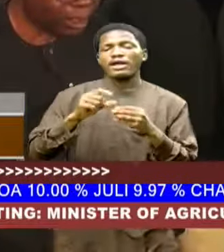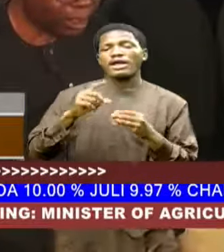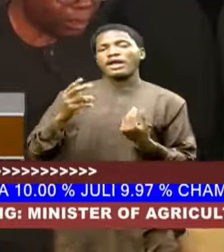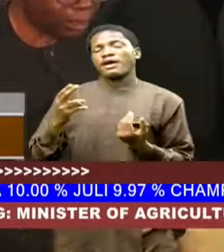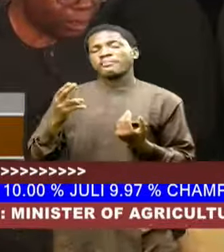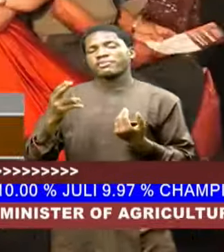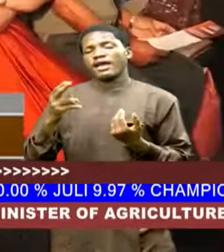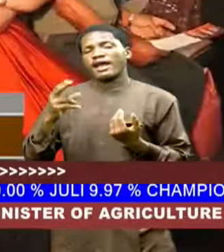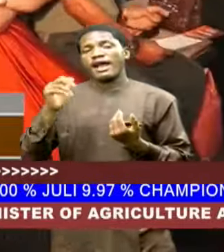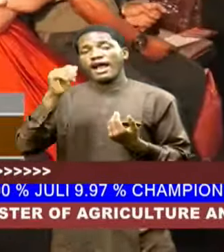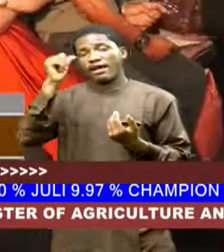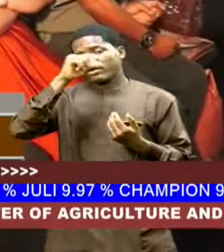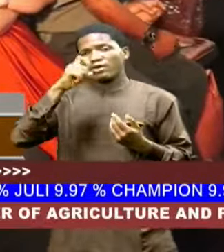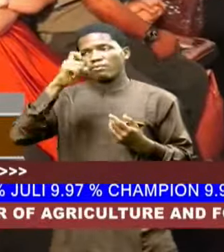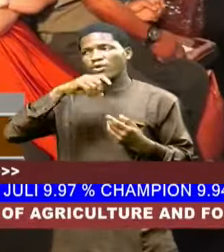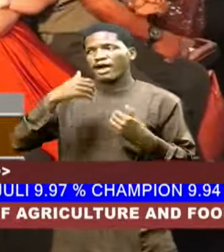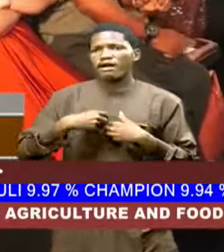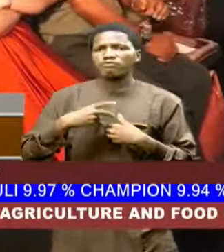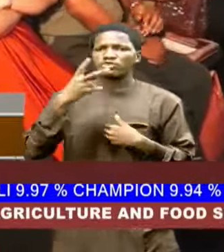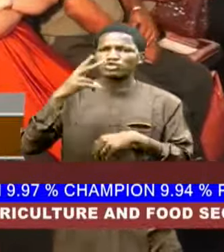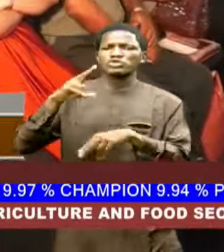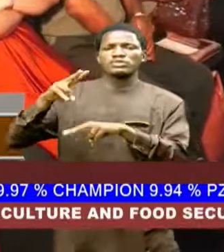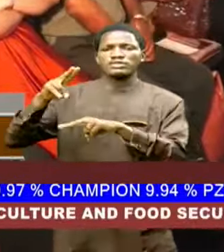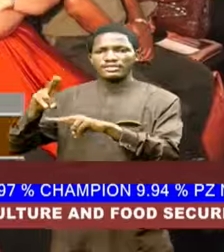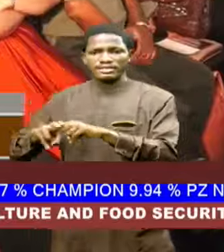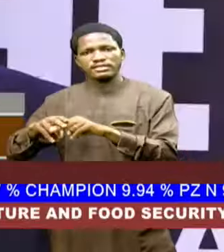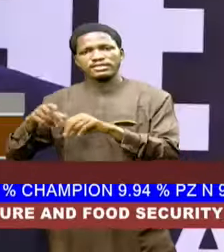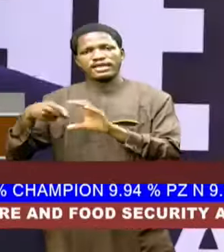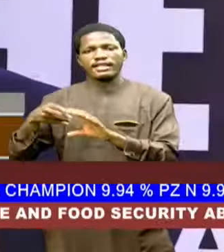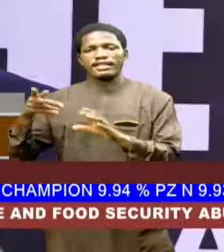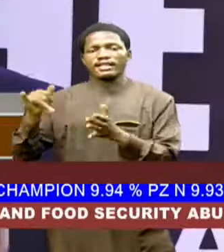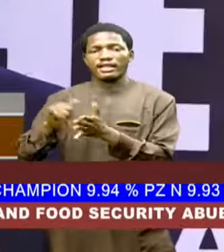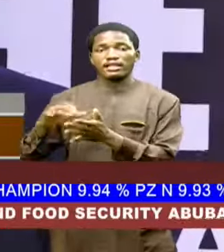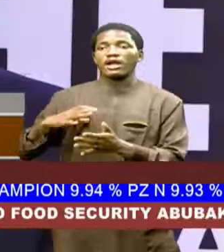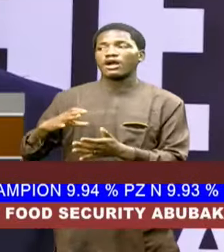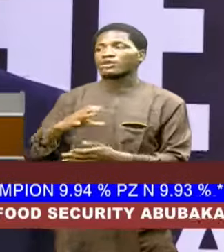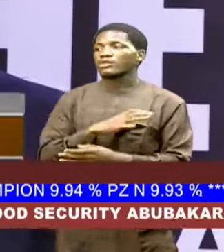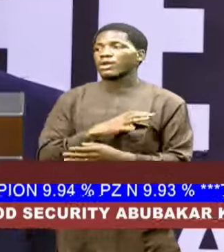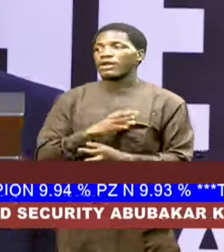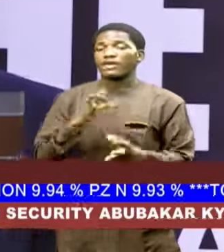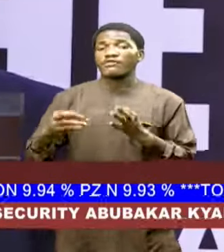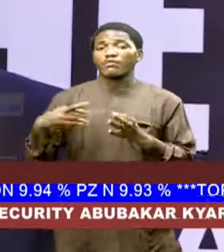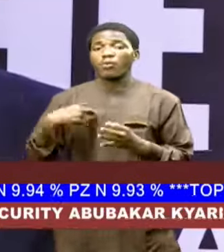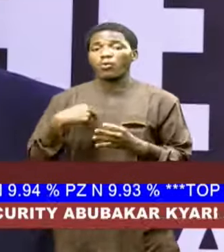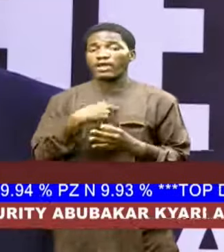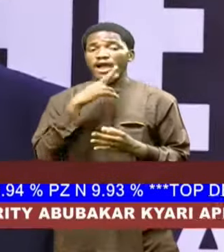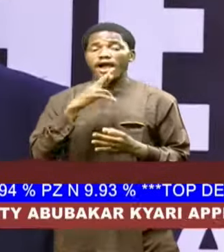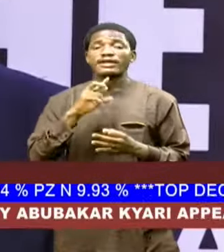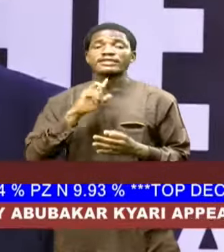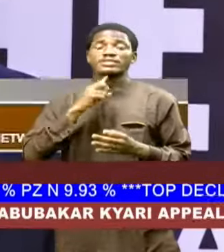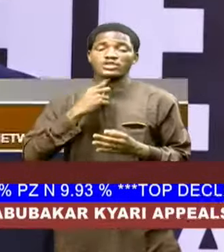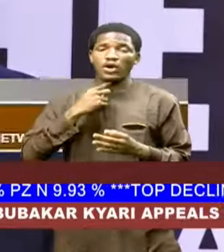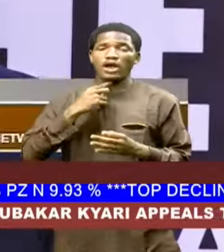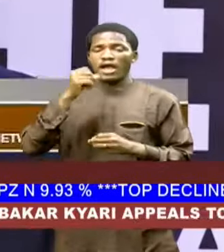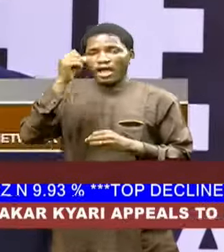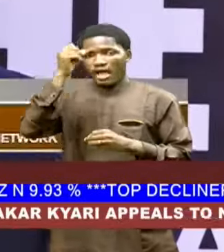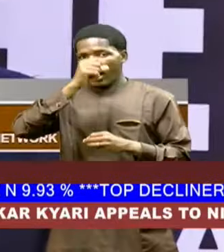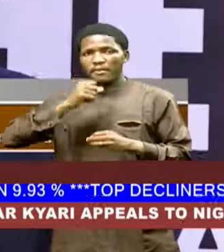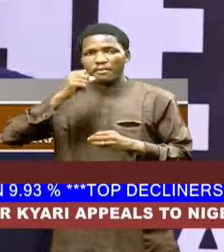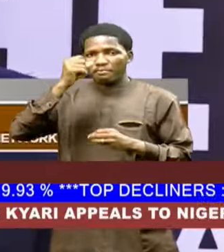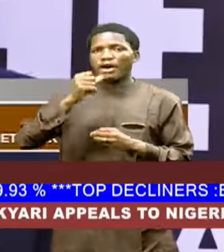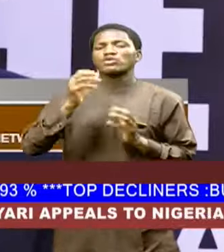the youthful population of Africa in planning for the future. If we're really serious about taking forward the ambitious, forward-leaning